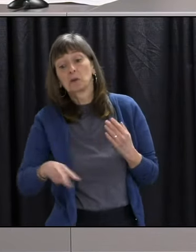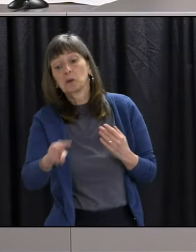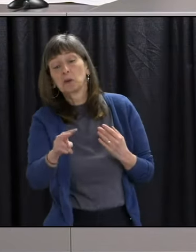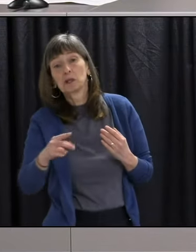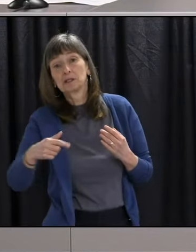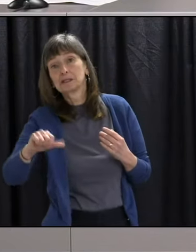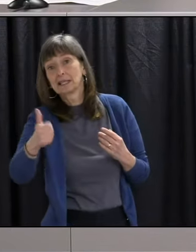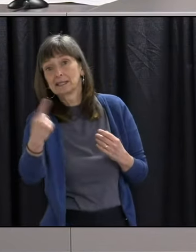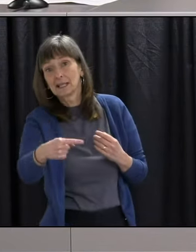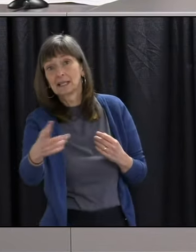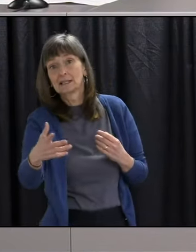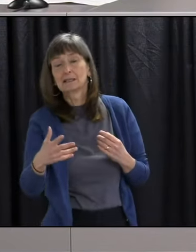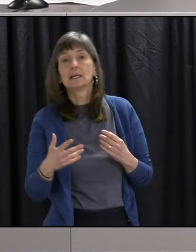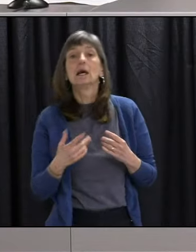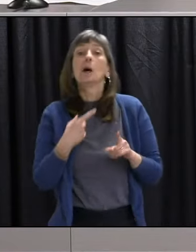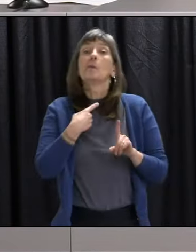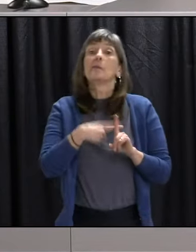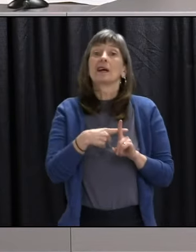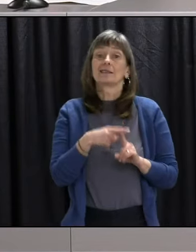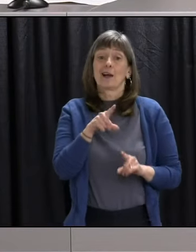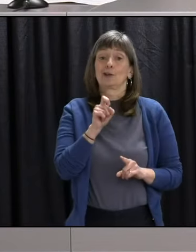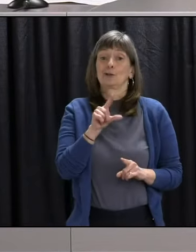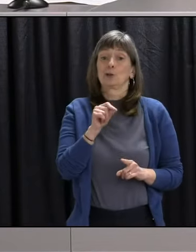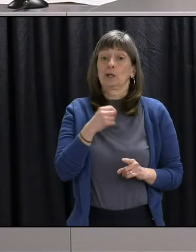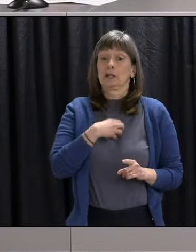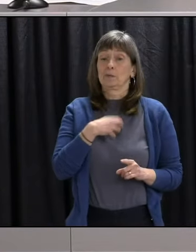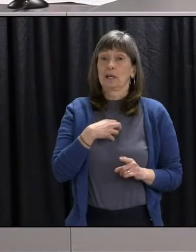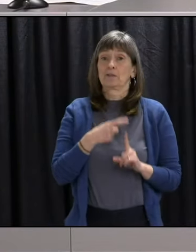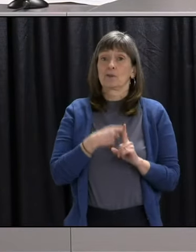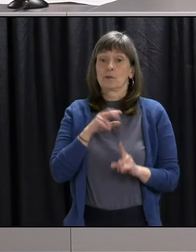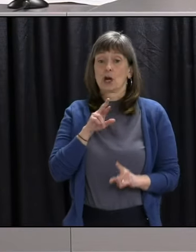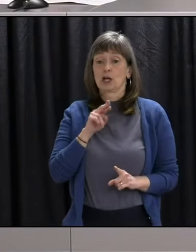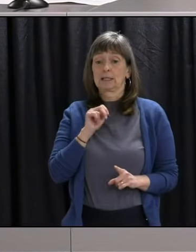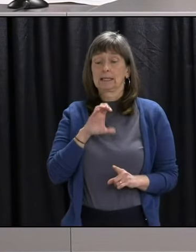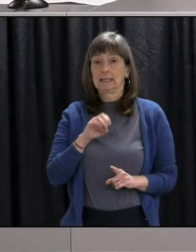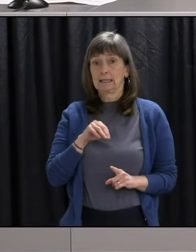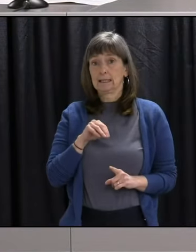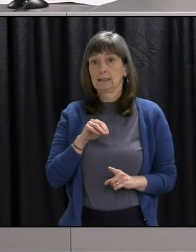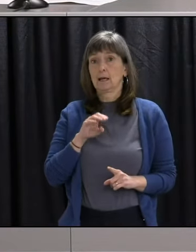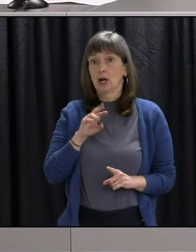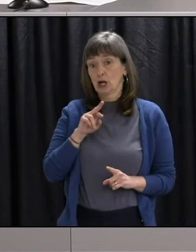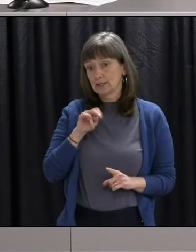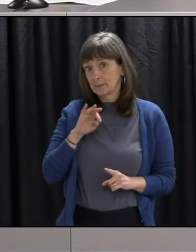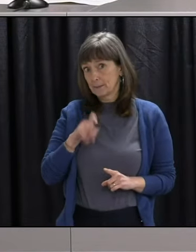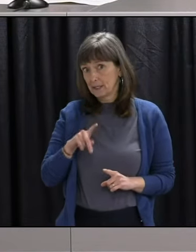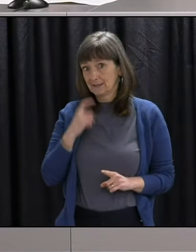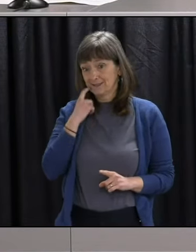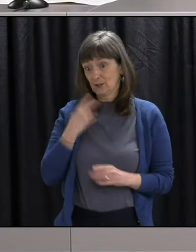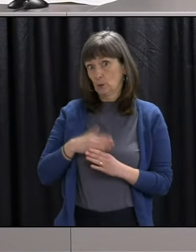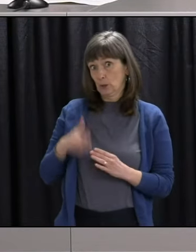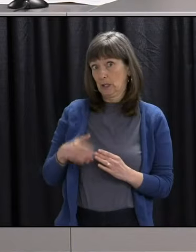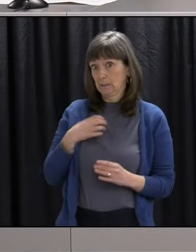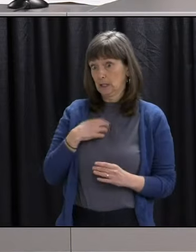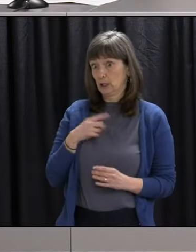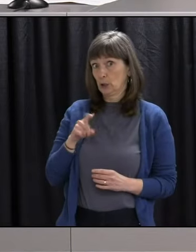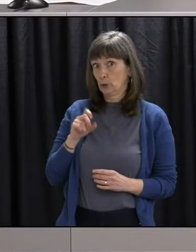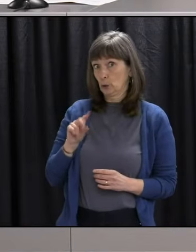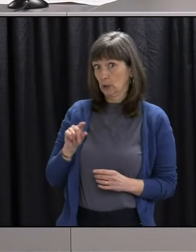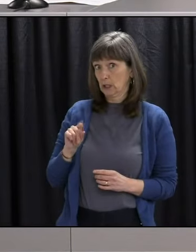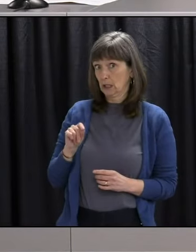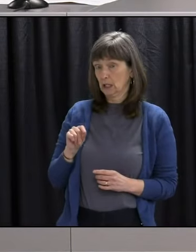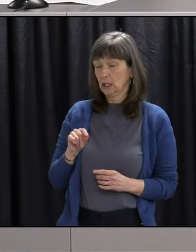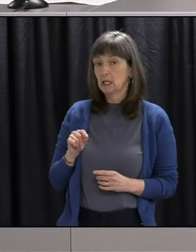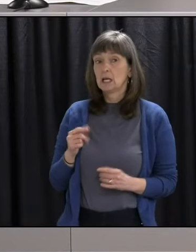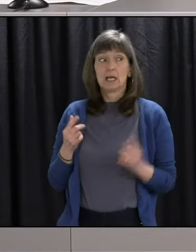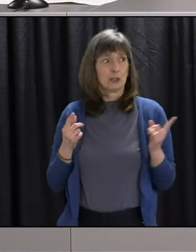120 complaints to the RNC over the weekend, you said previously the police believe the education tool is working, and you've delivered the same message now